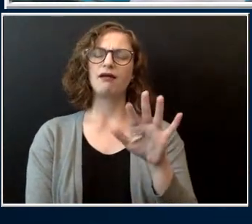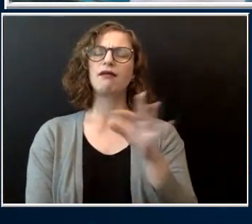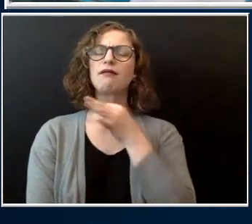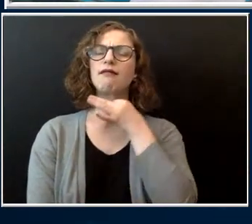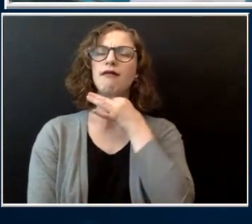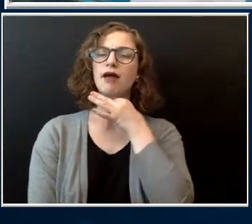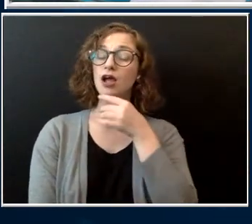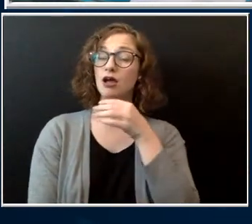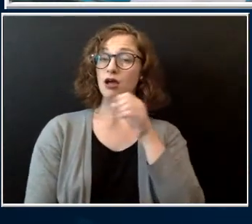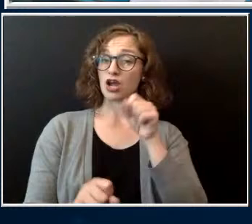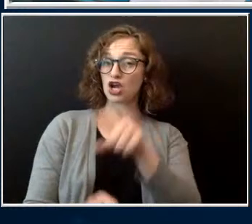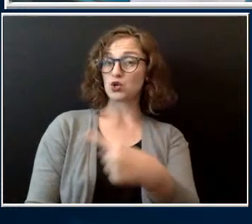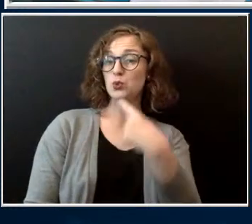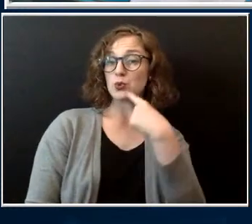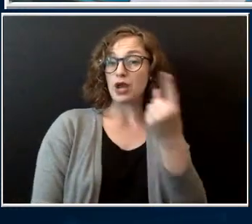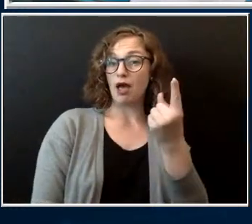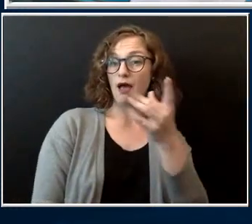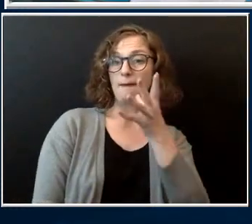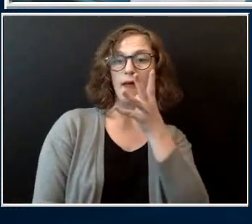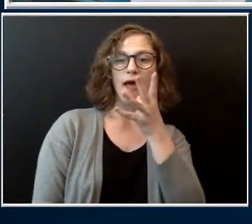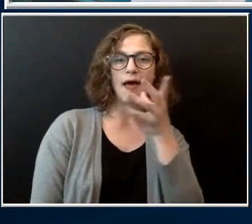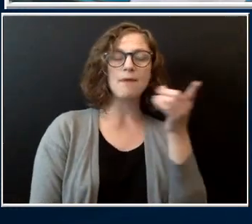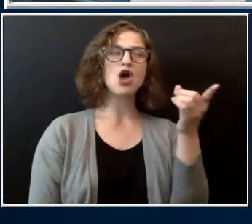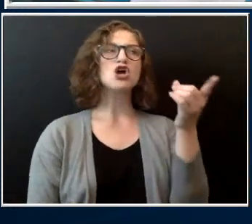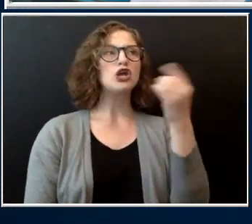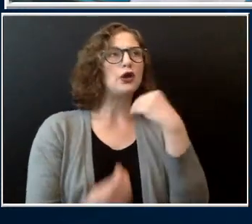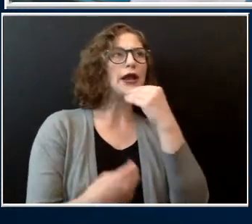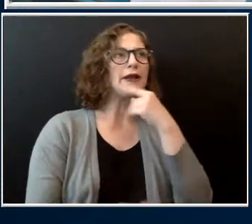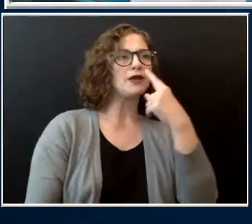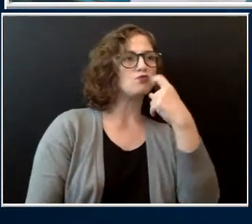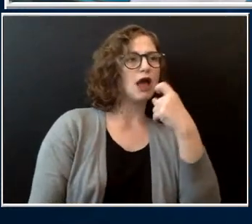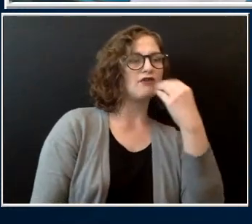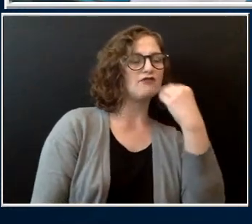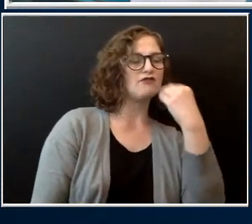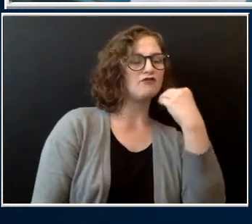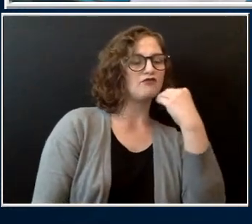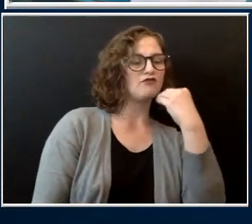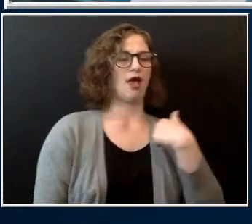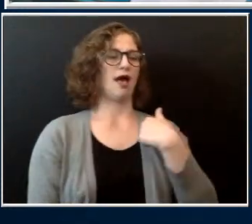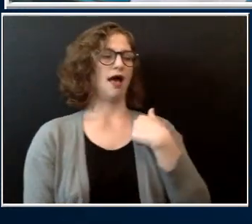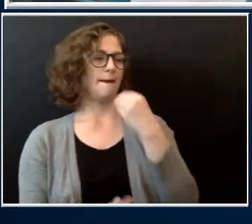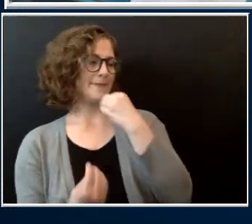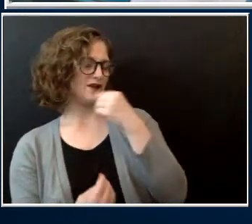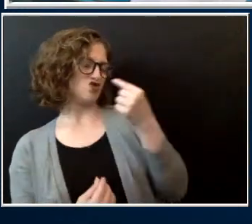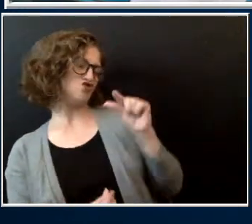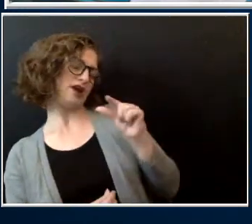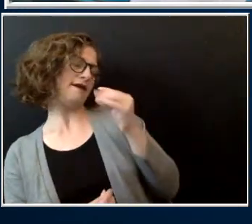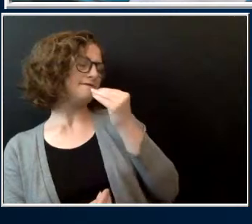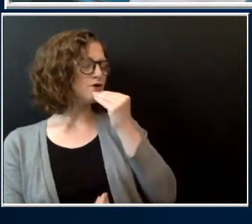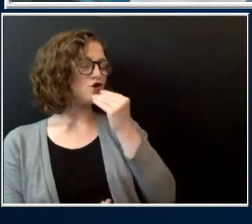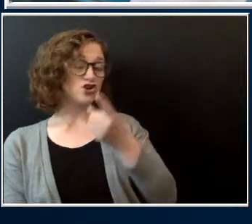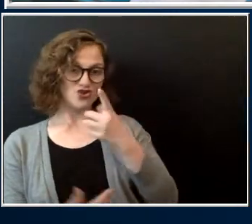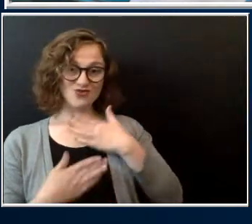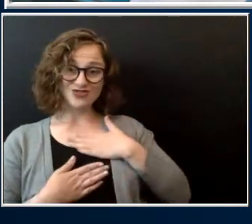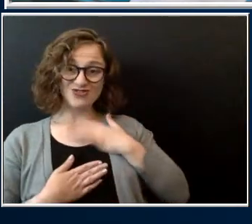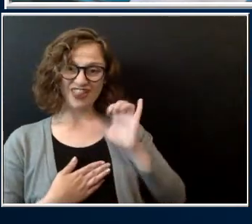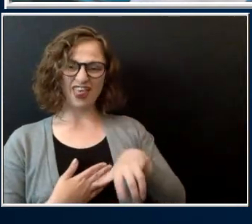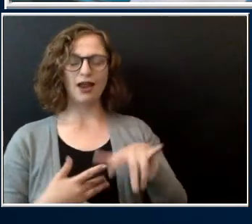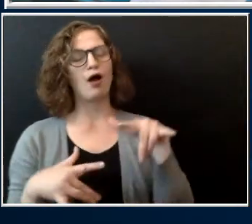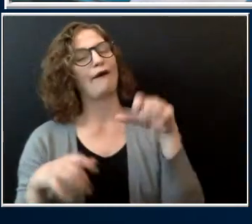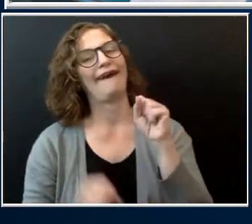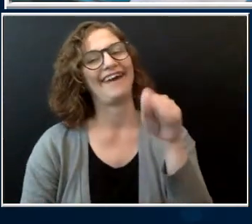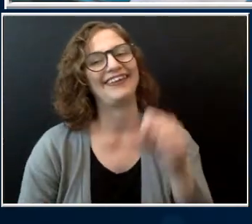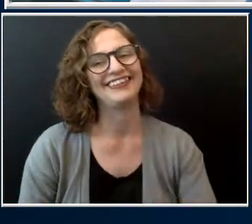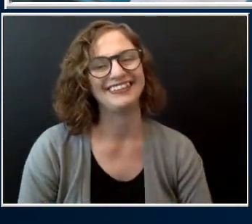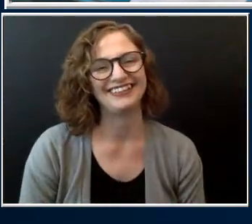you're eating a red food, I'm eating a green food, and do you enjoy that? Yeah. I would too if I was